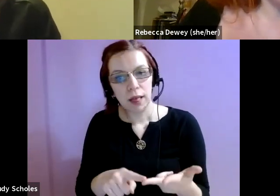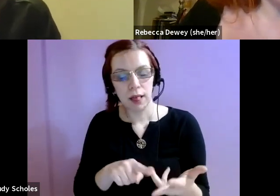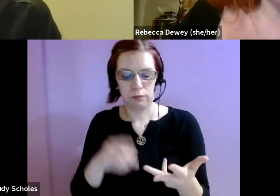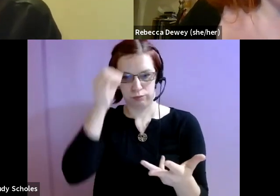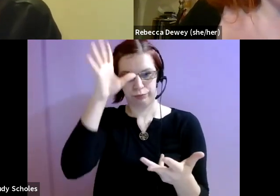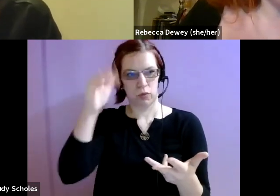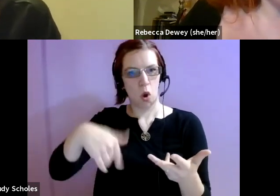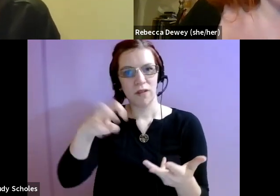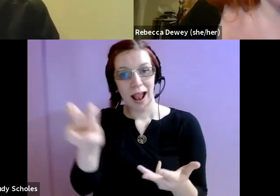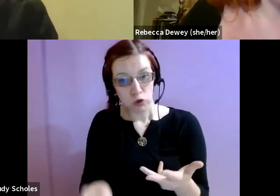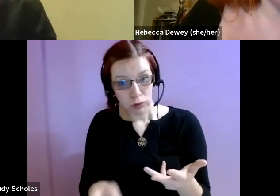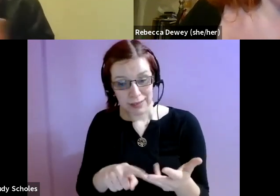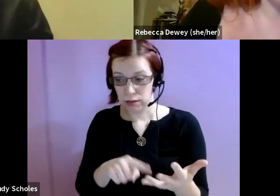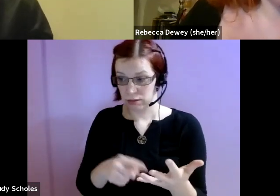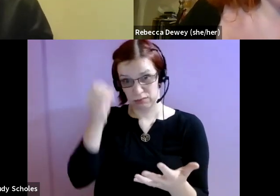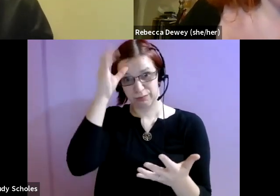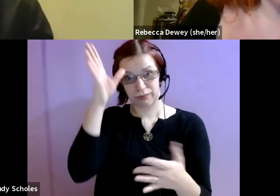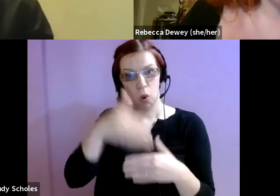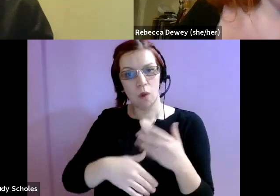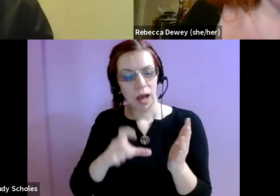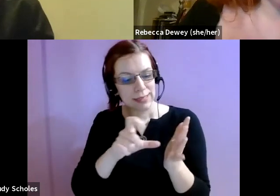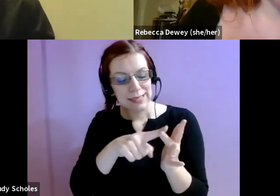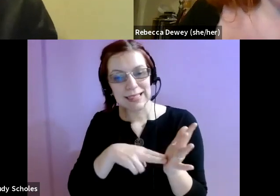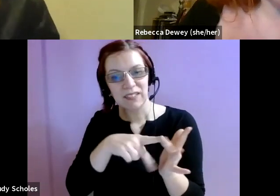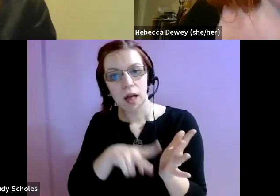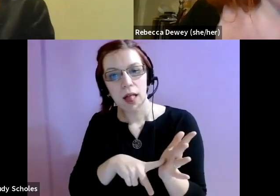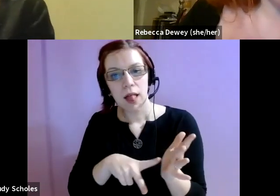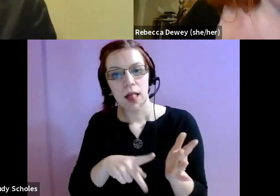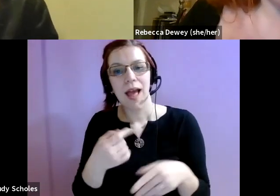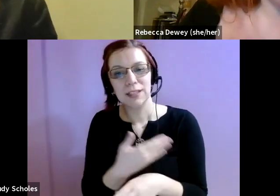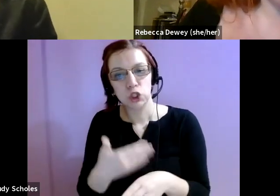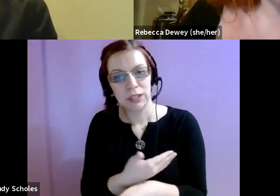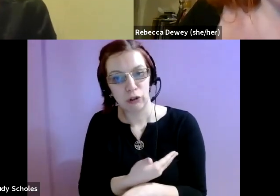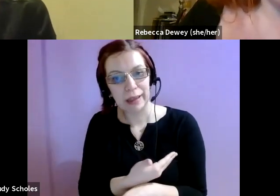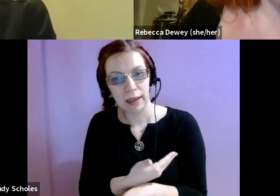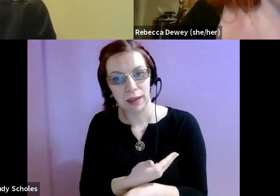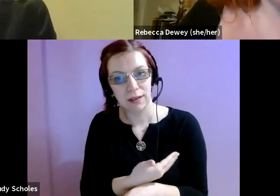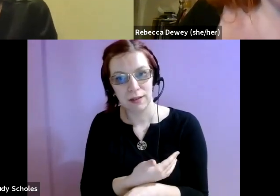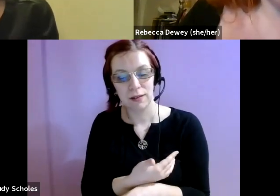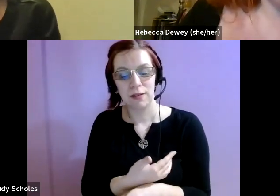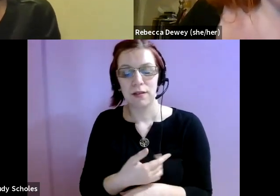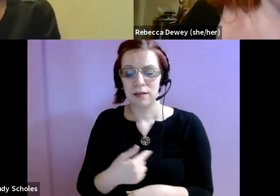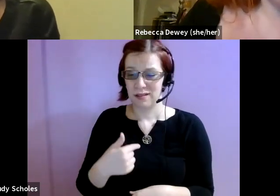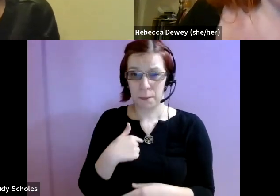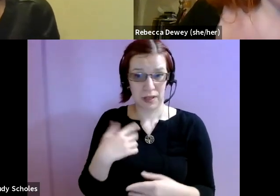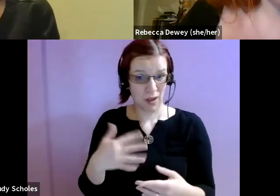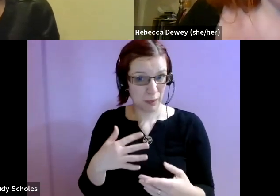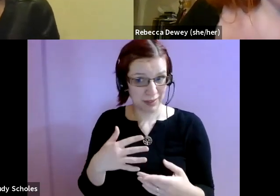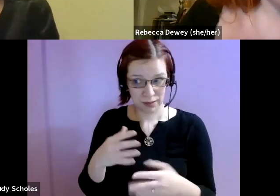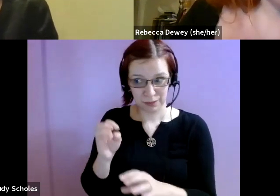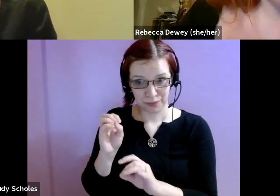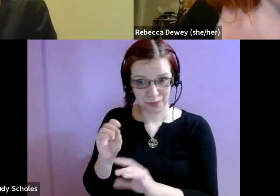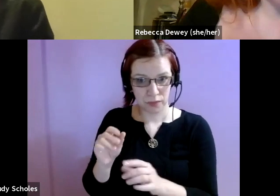about civil engineering. I mean, I talked about these future detectors, and I quickly skipped over the fact that there's a lot